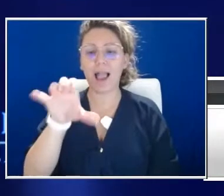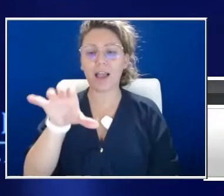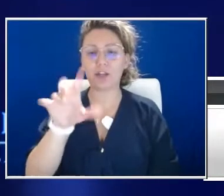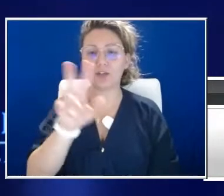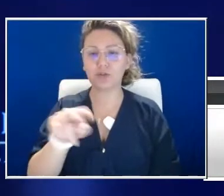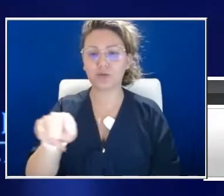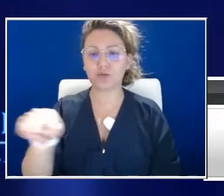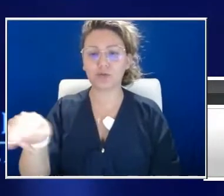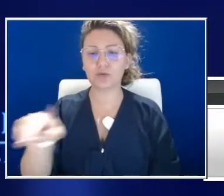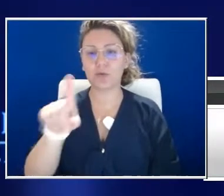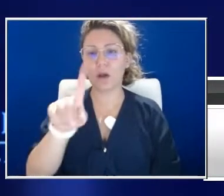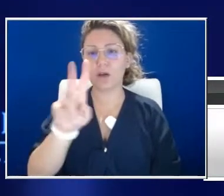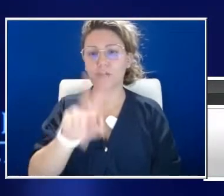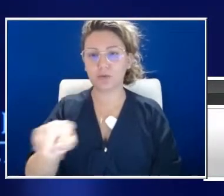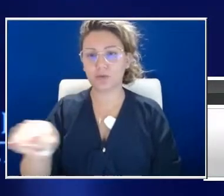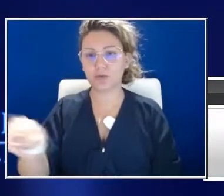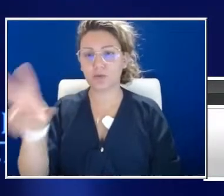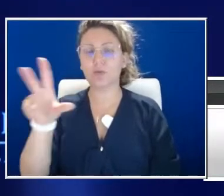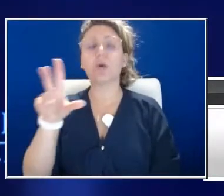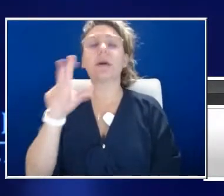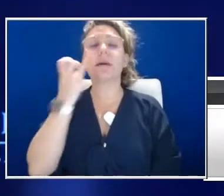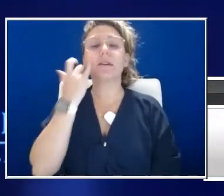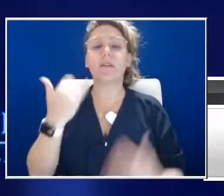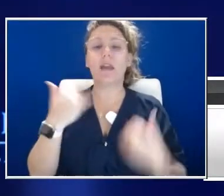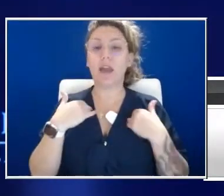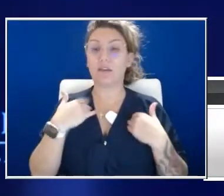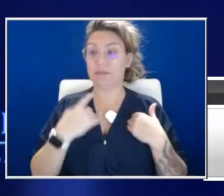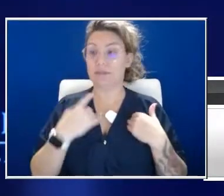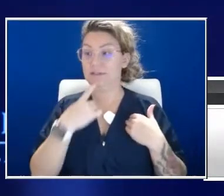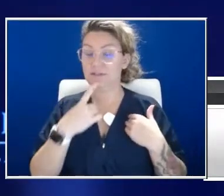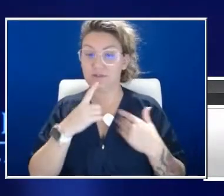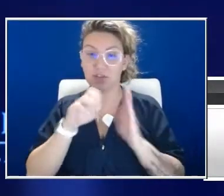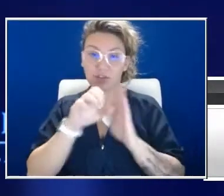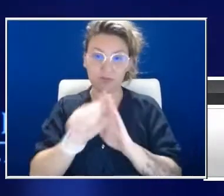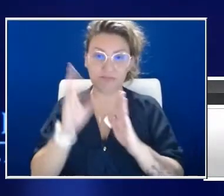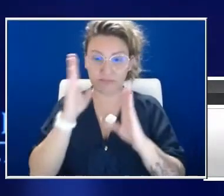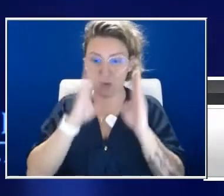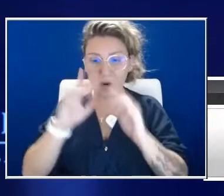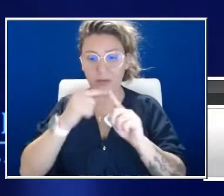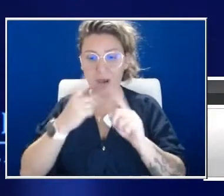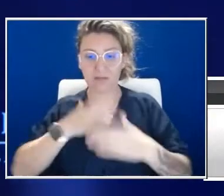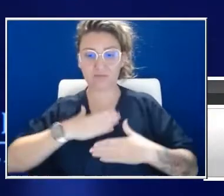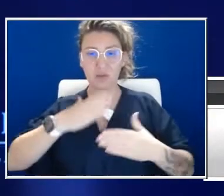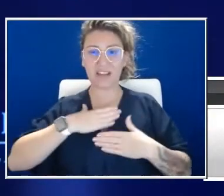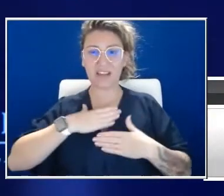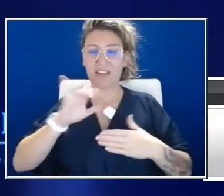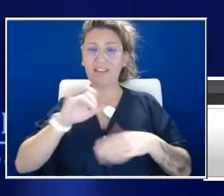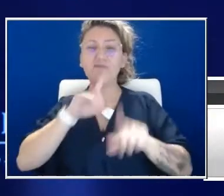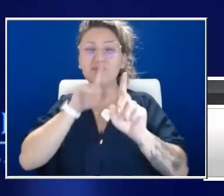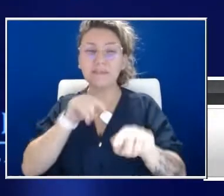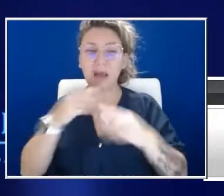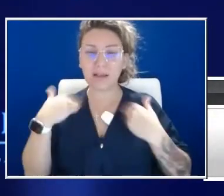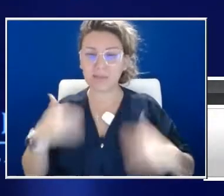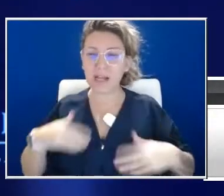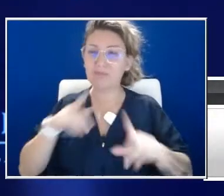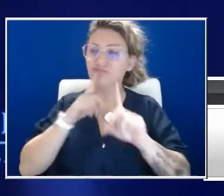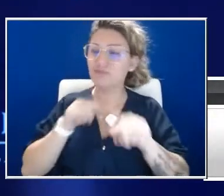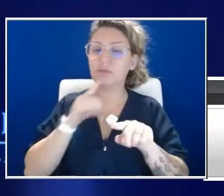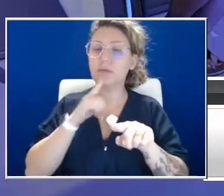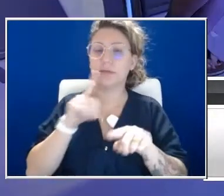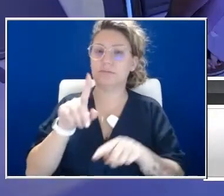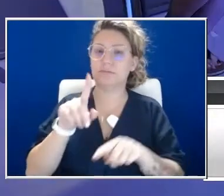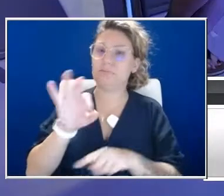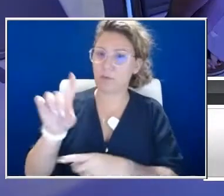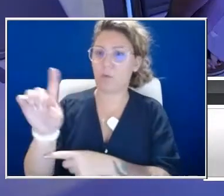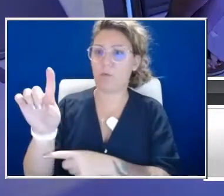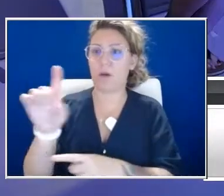1-800-222-1222. If they're having severe symptoms, you're worried about their breathing, you're worried about their responsiveness, that's definitely a 911 call. Absolutely. We're wanting to make